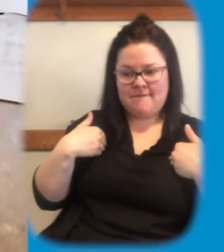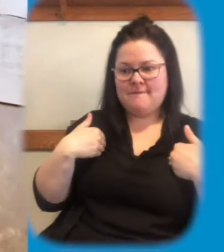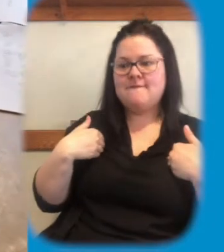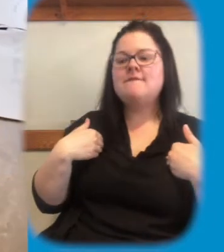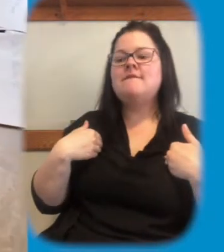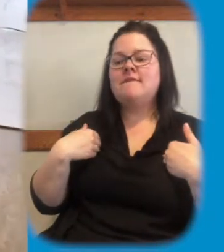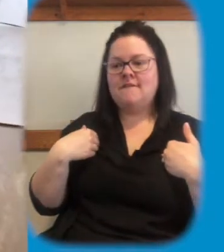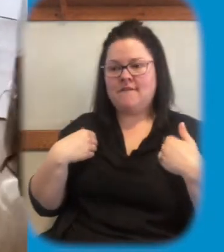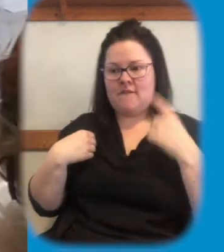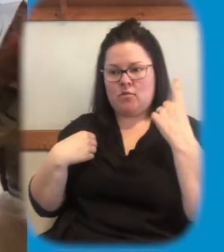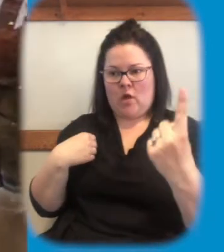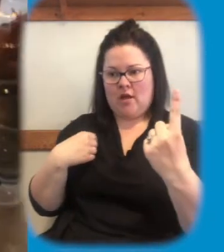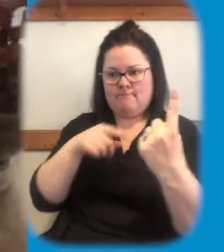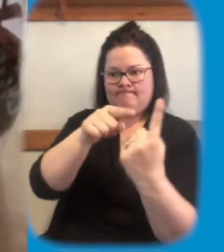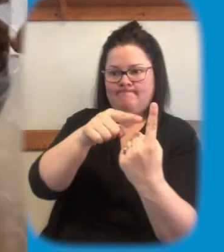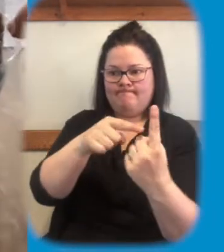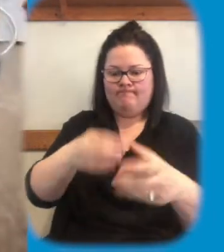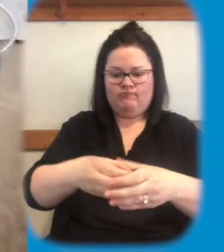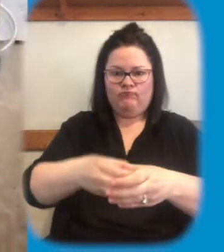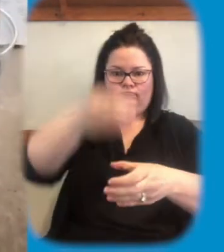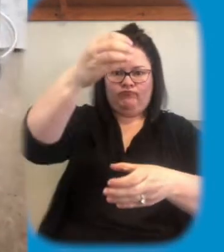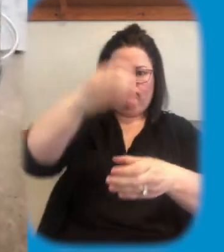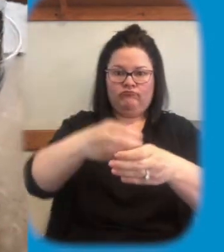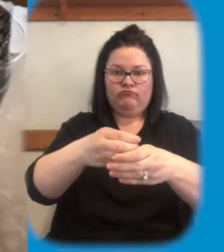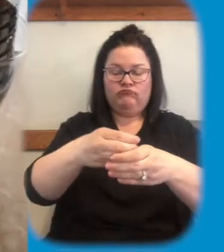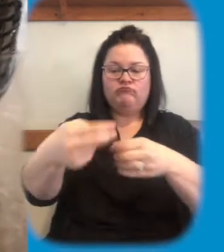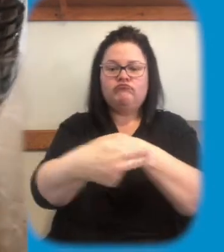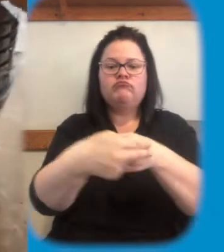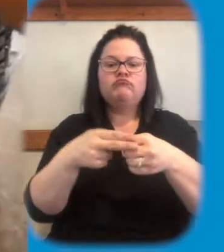filter that we labeled A.